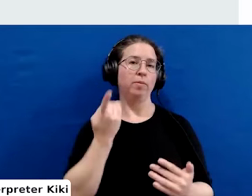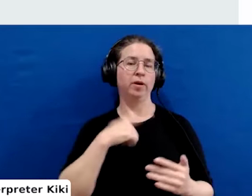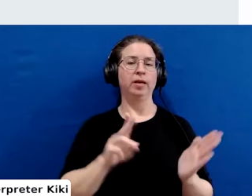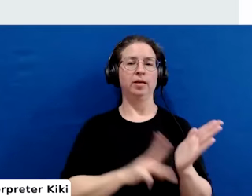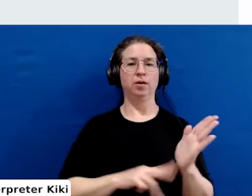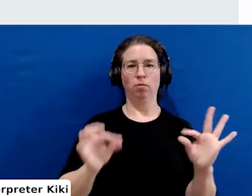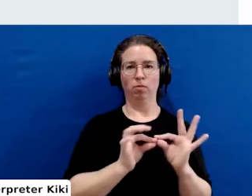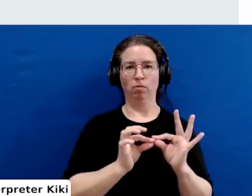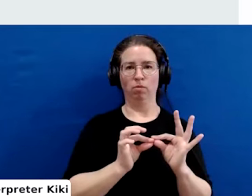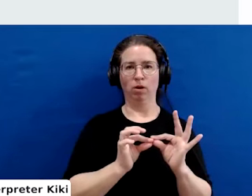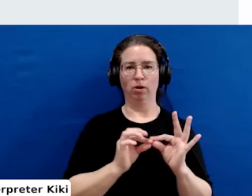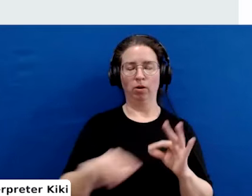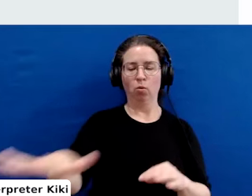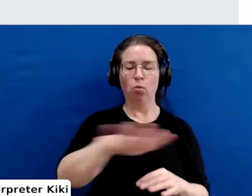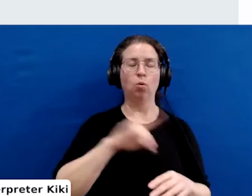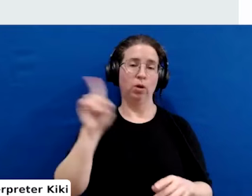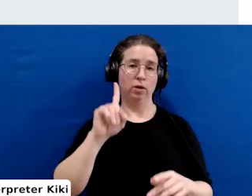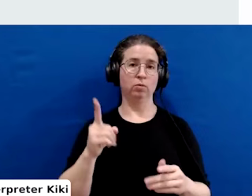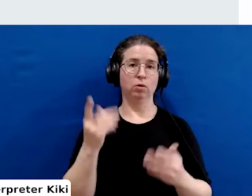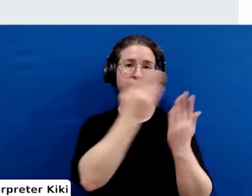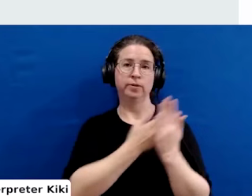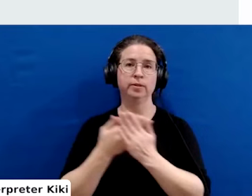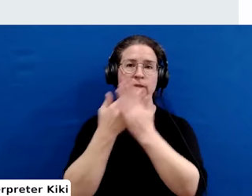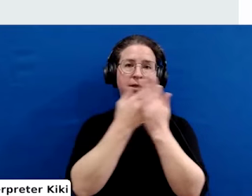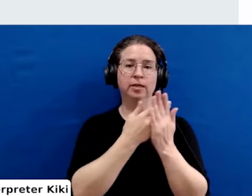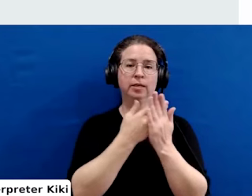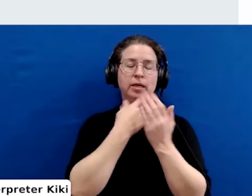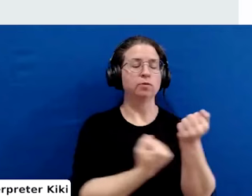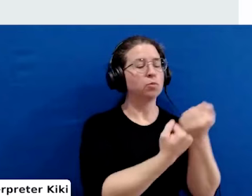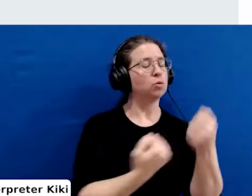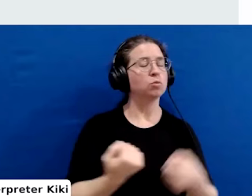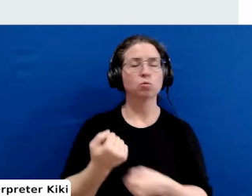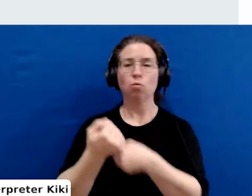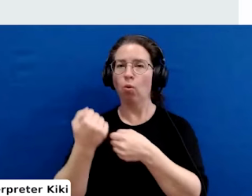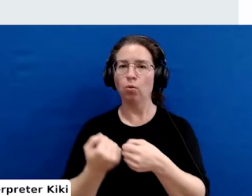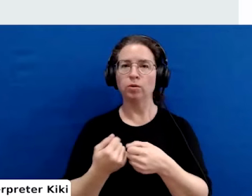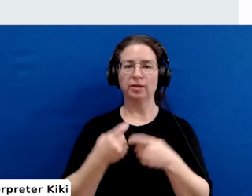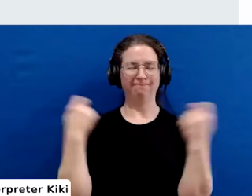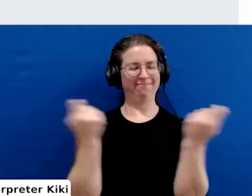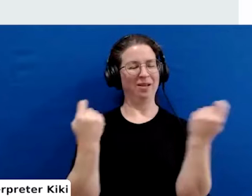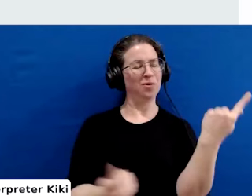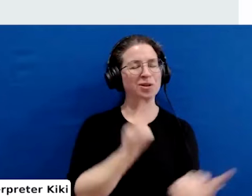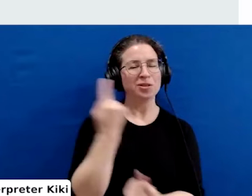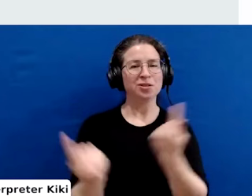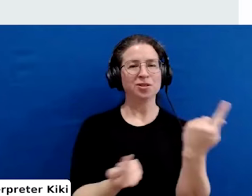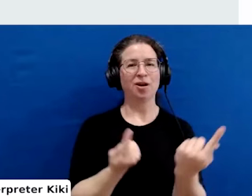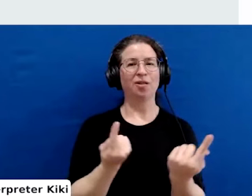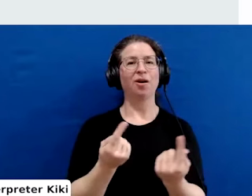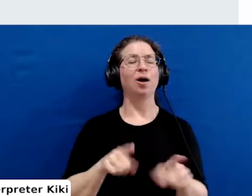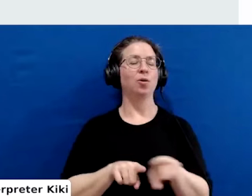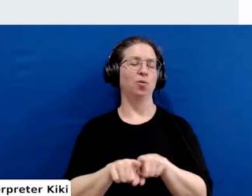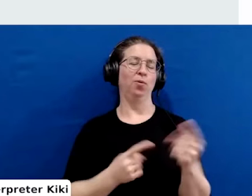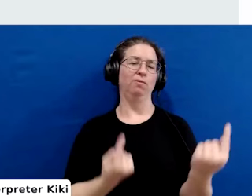university and who are there to support each other and celebrate the wins and learn from challenges together.